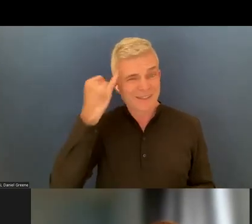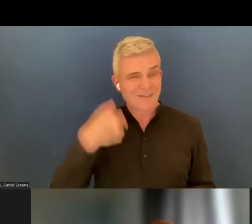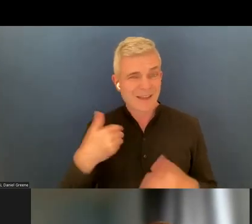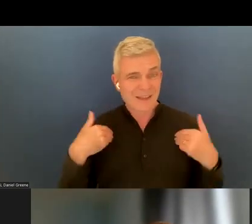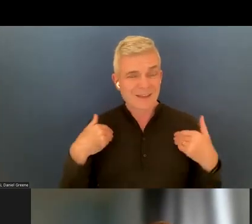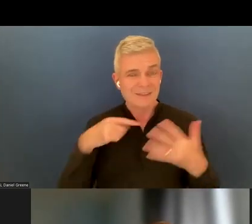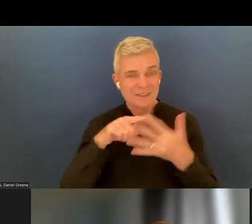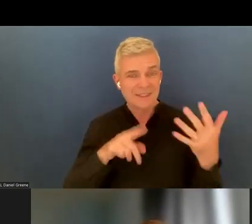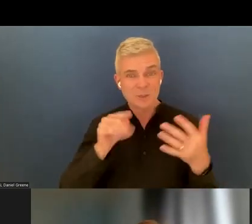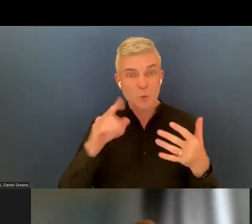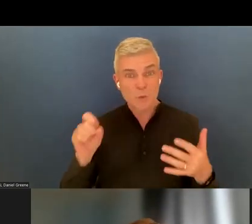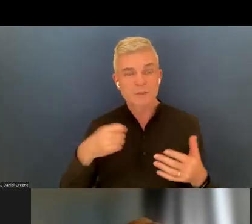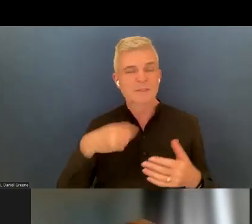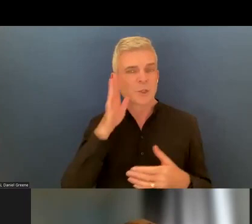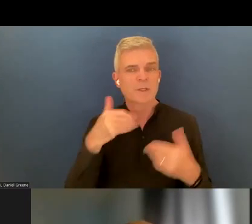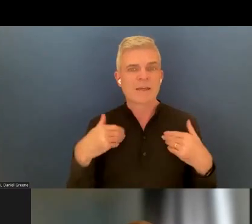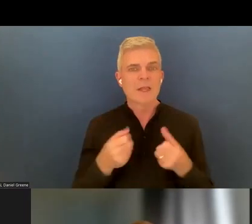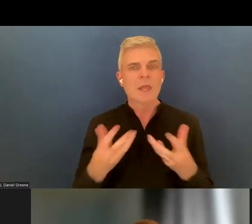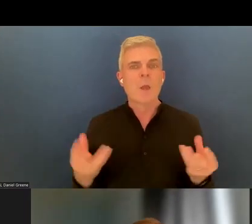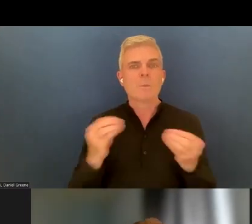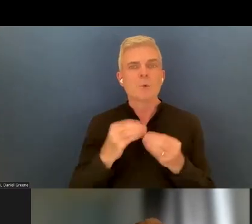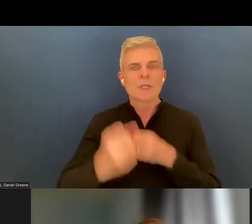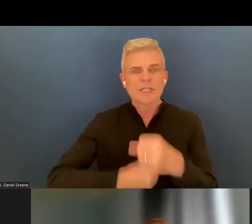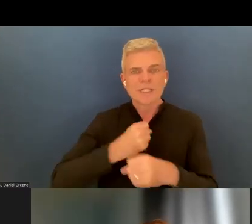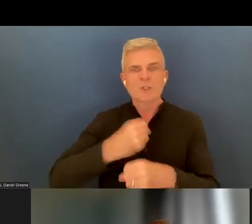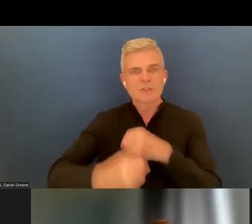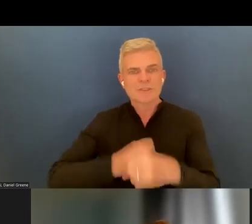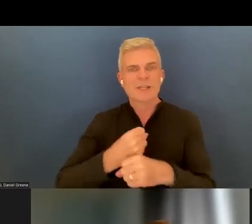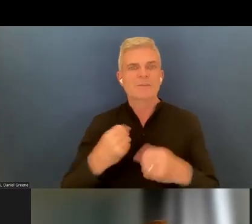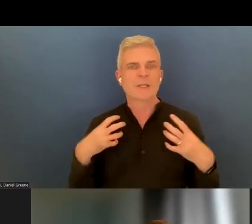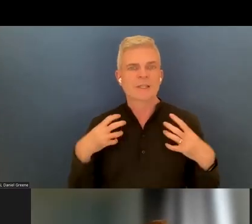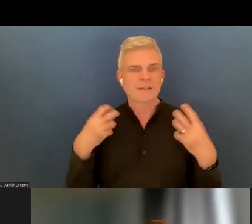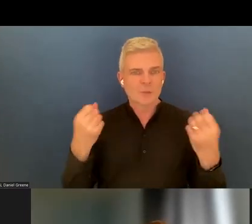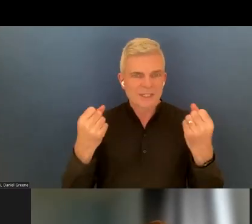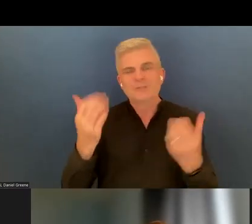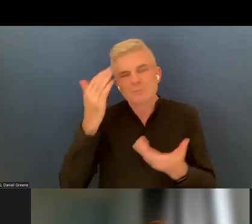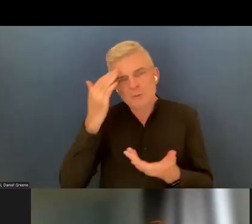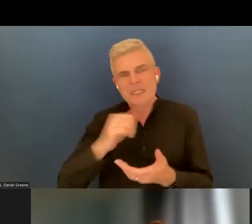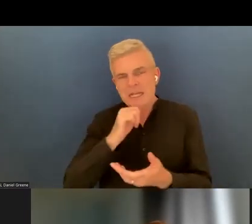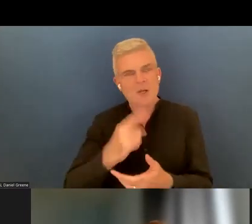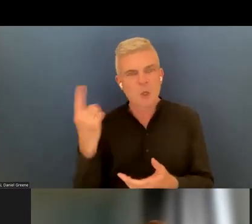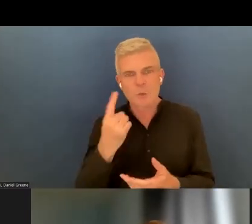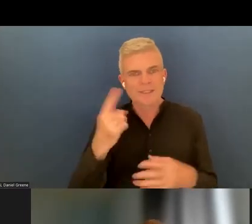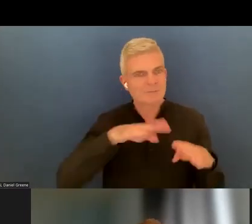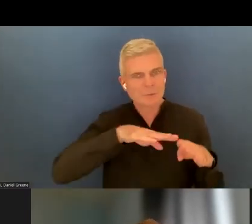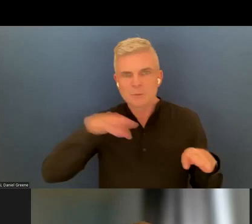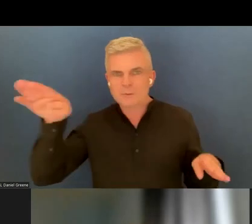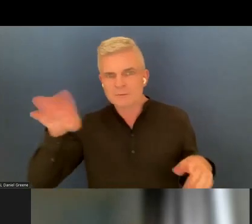had a lot more years in recovery. Recovery is very non-linear, as we know, but I really think